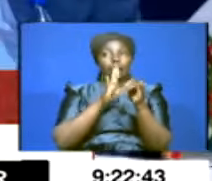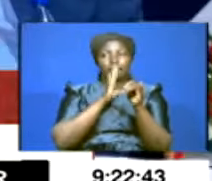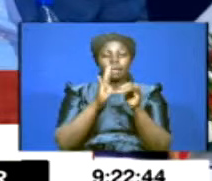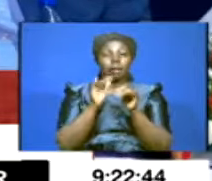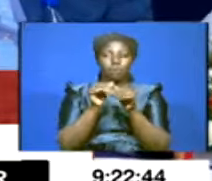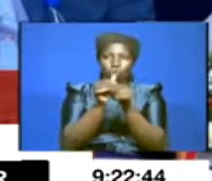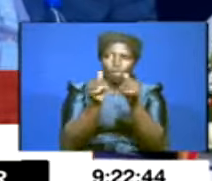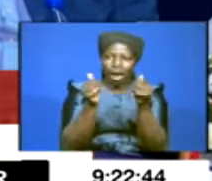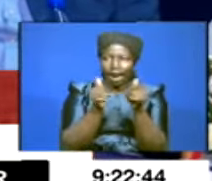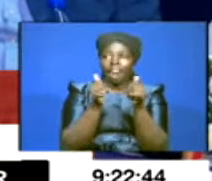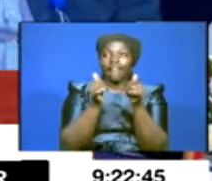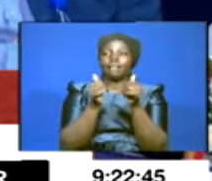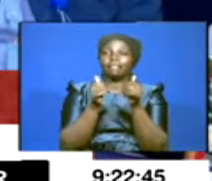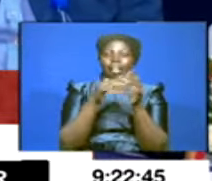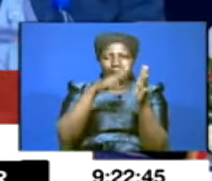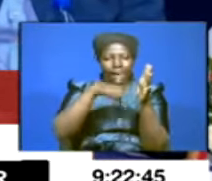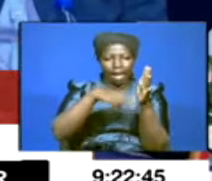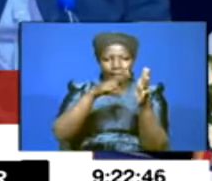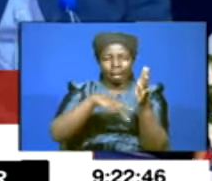presented.